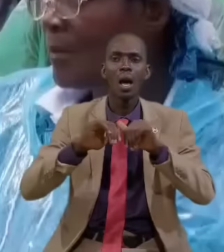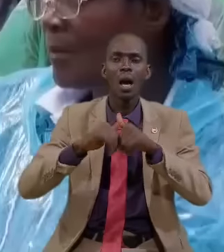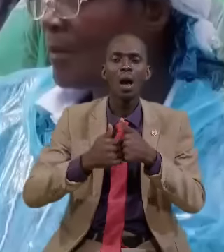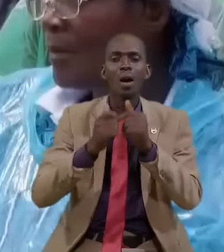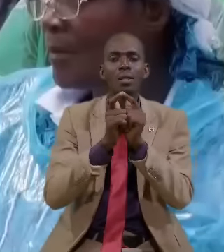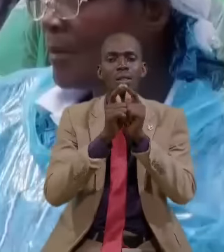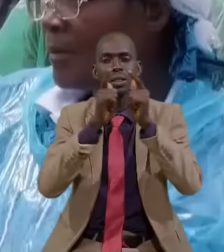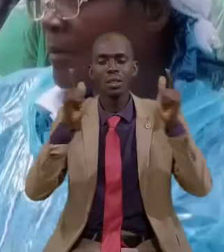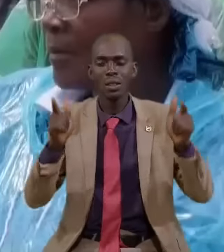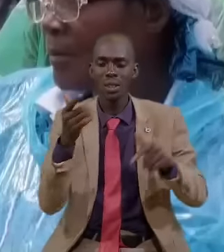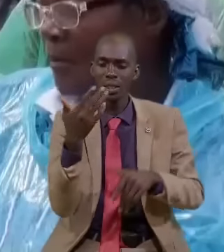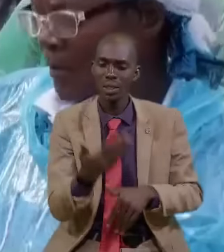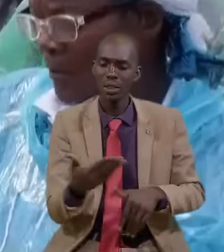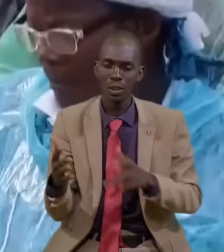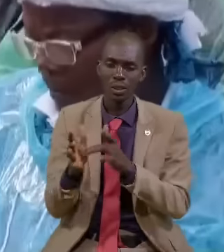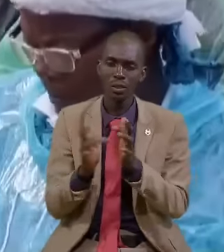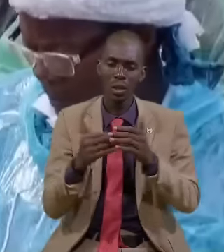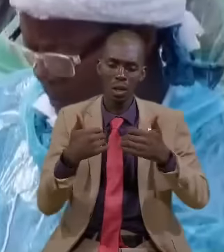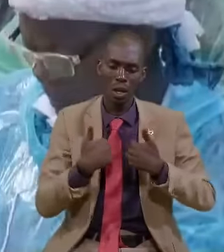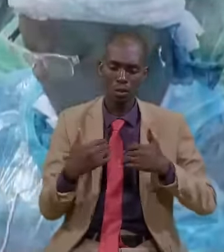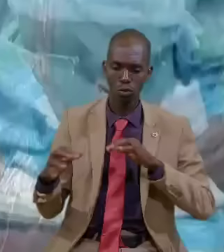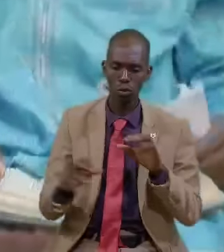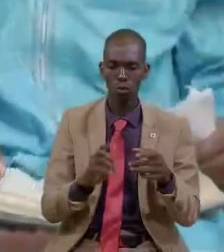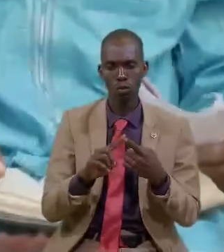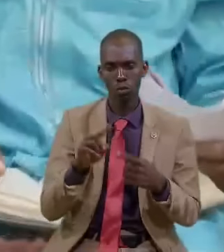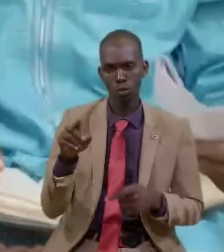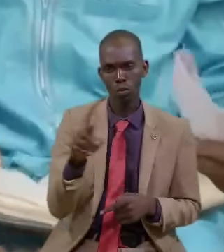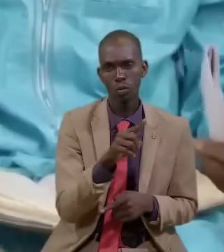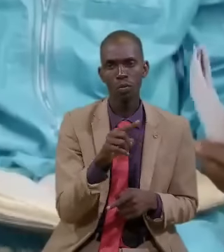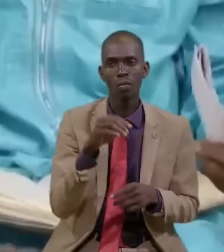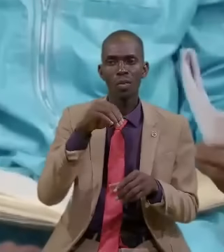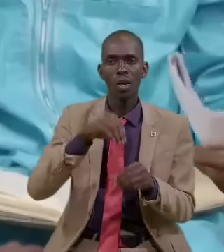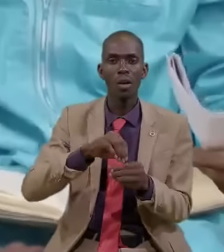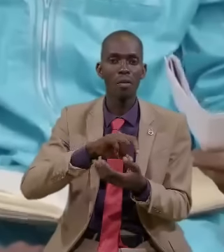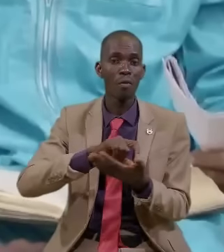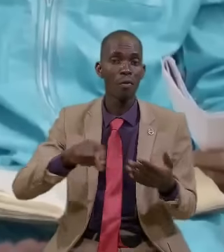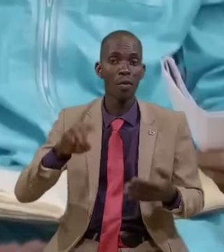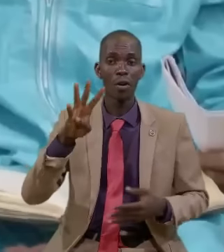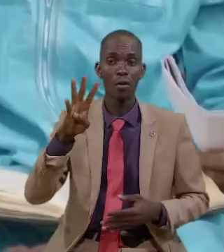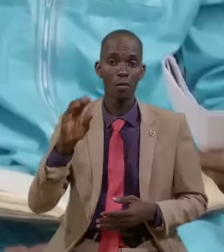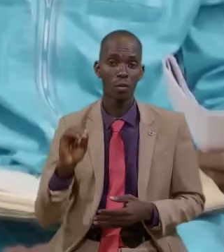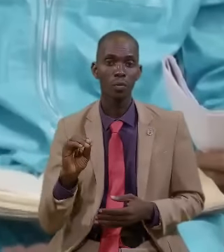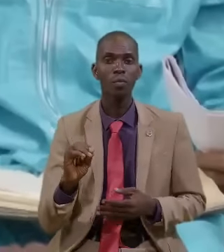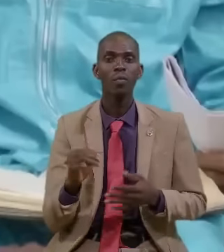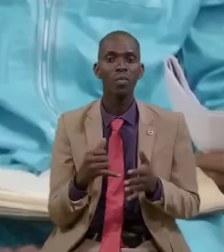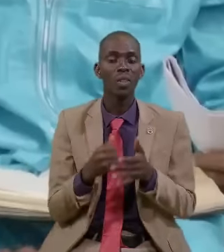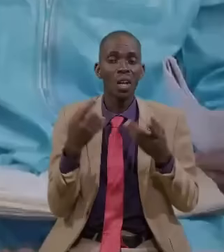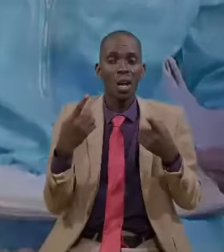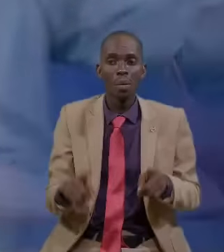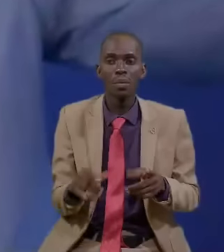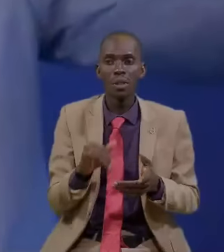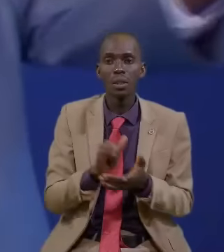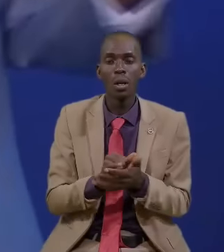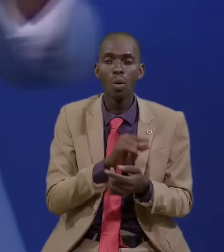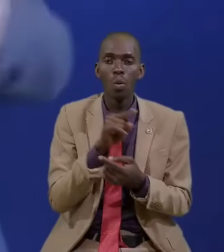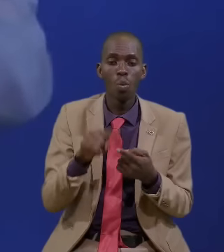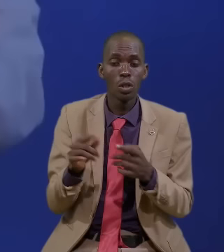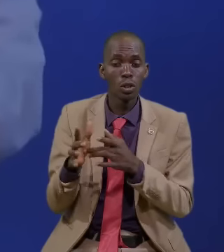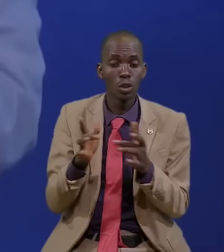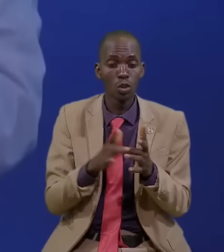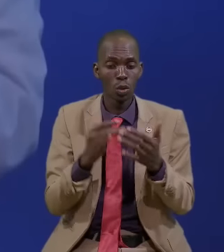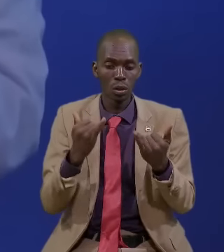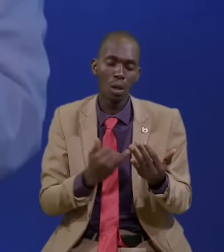me. Look at verse 40. In verse 40, and it came to pass that when Jesus was returned, the people